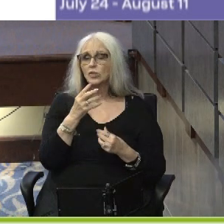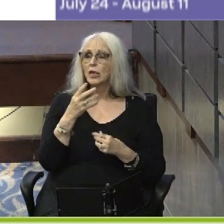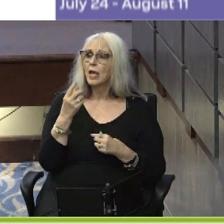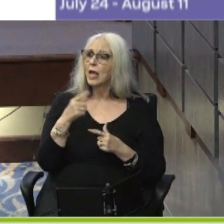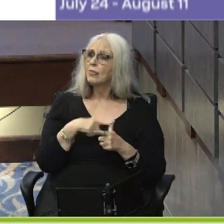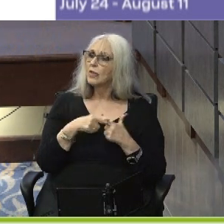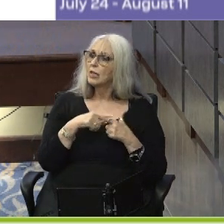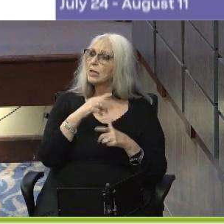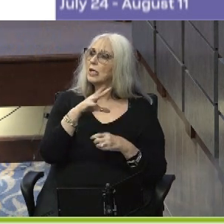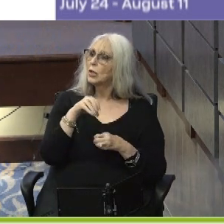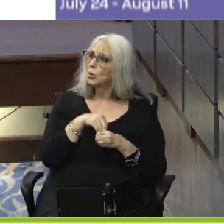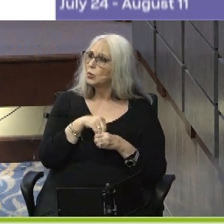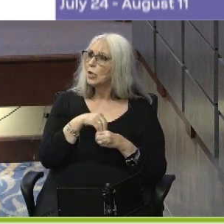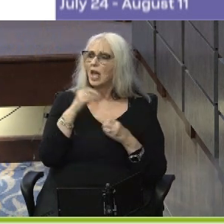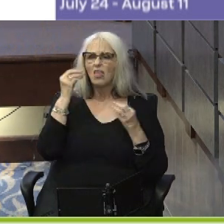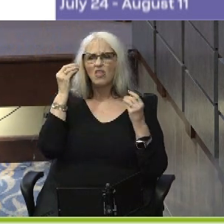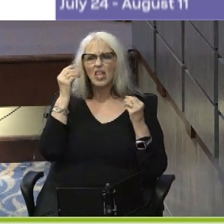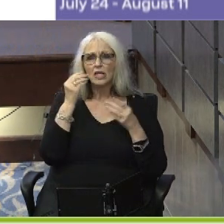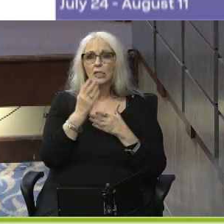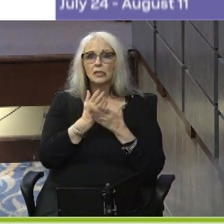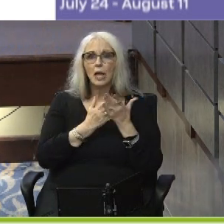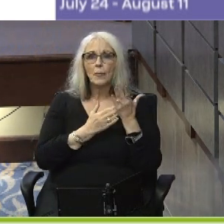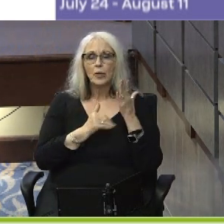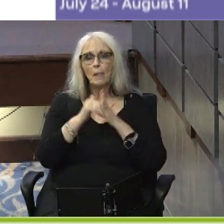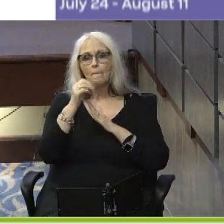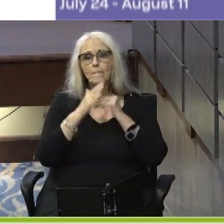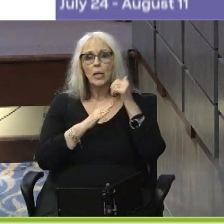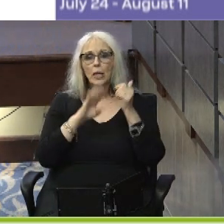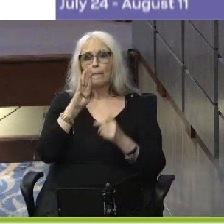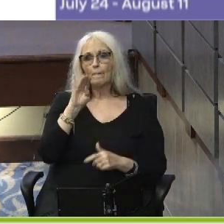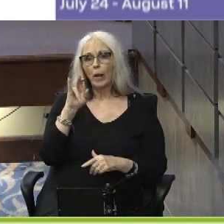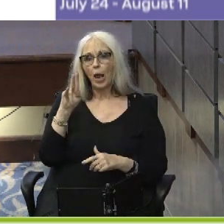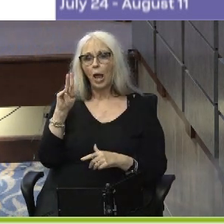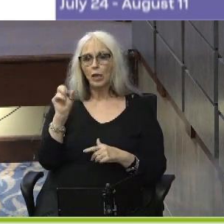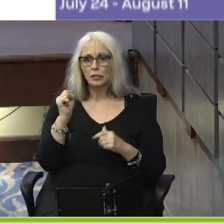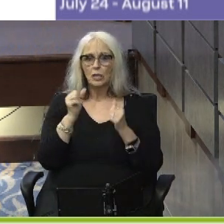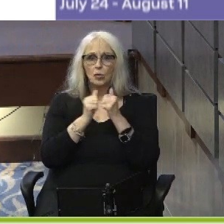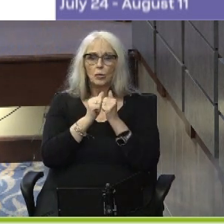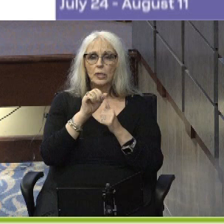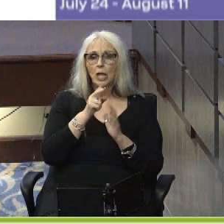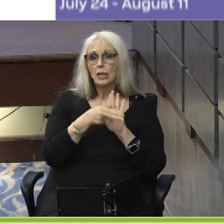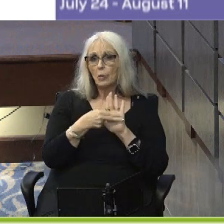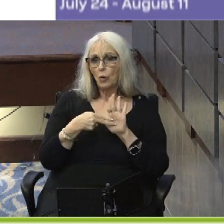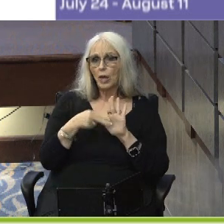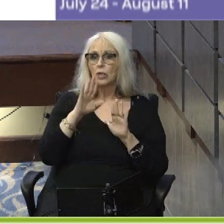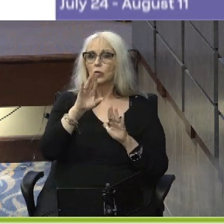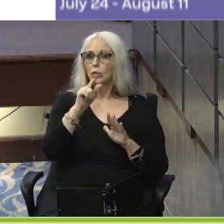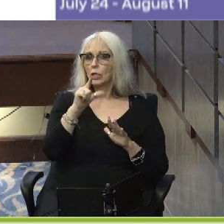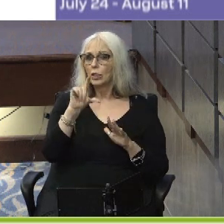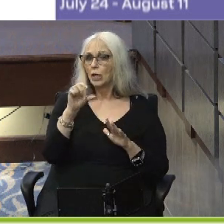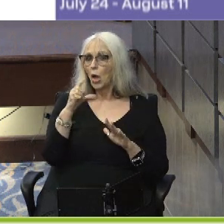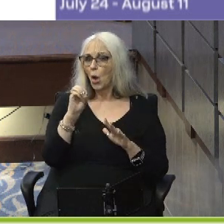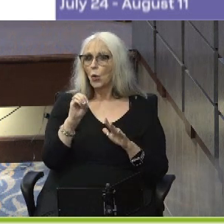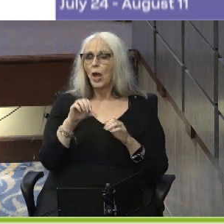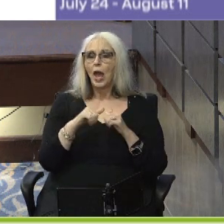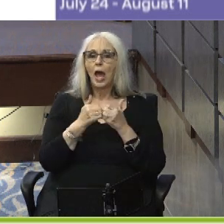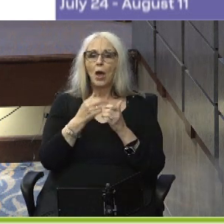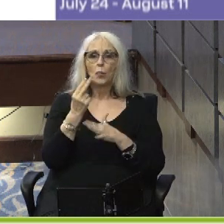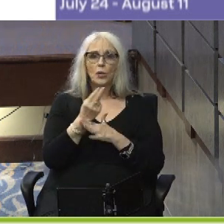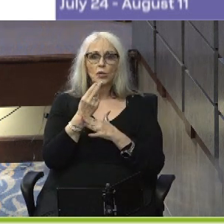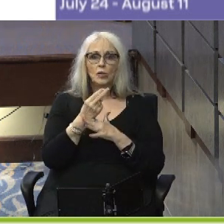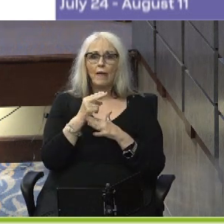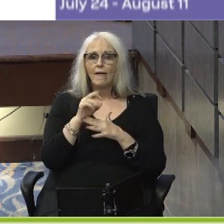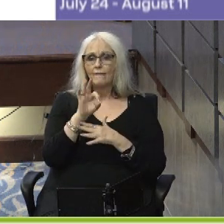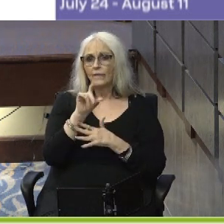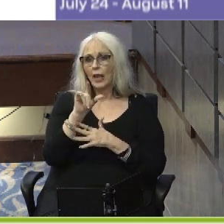that includes is really thinking through some of the building blocks of the brand, your logo, how we would use the flying W, how that works across